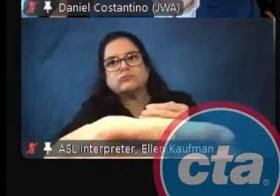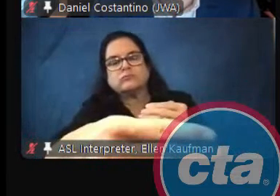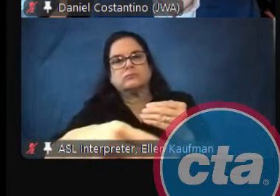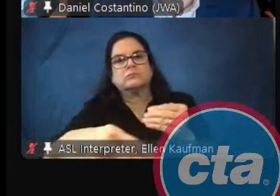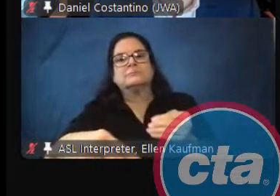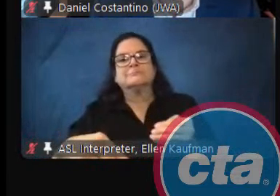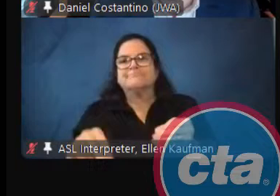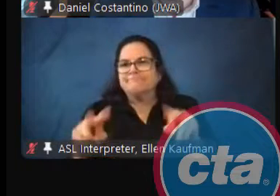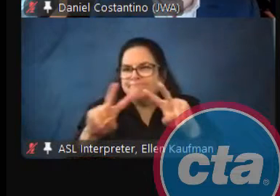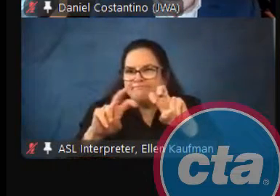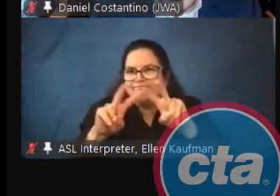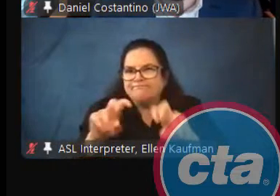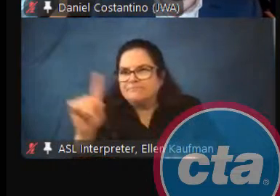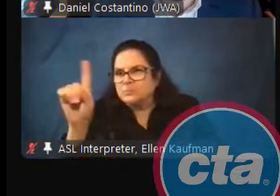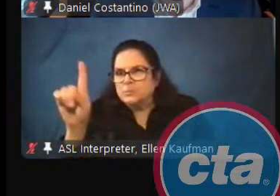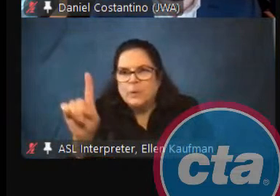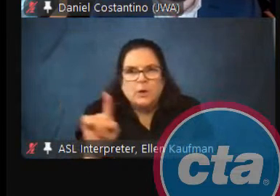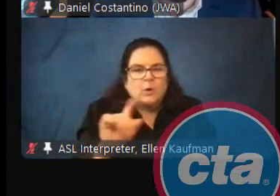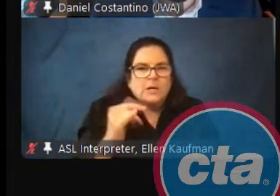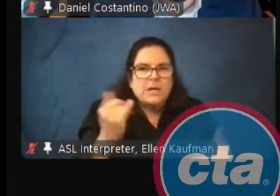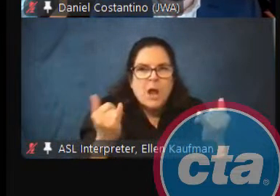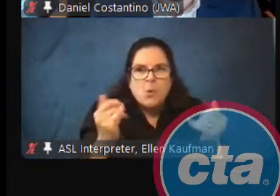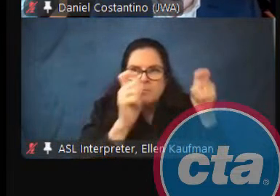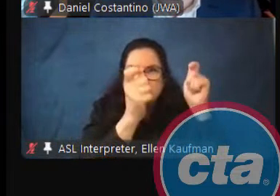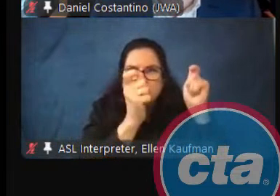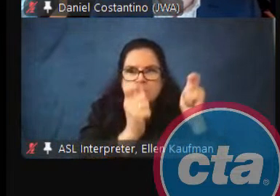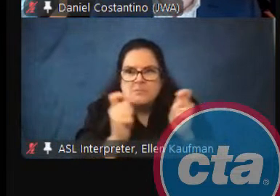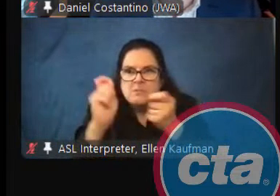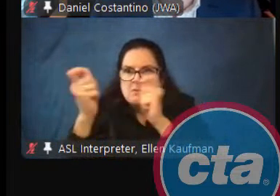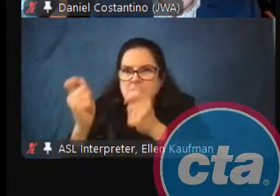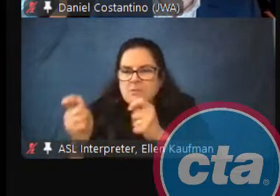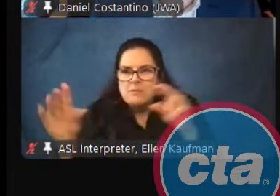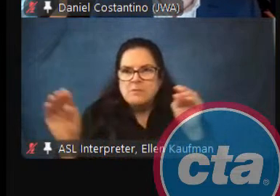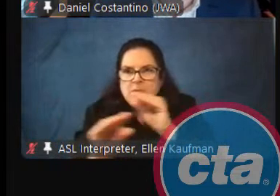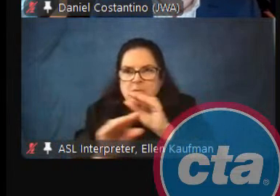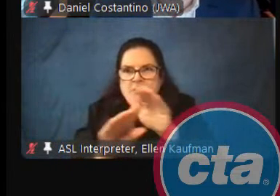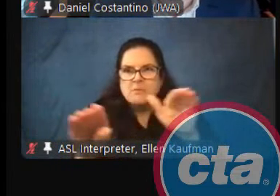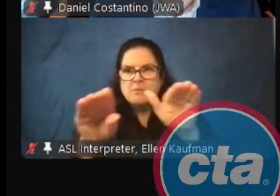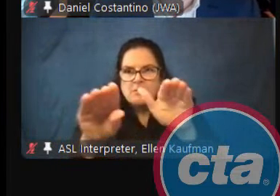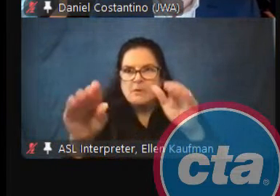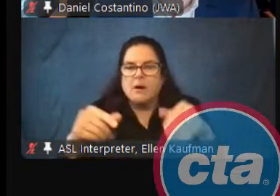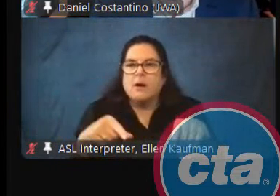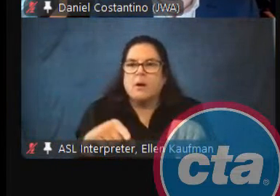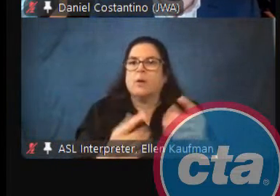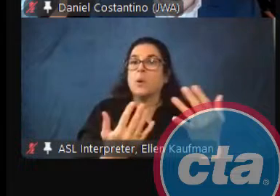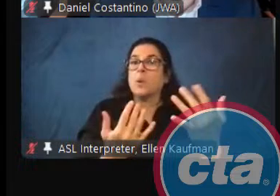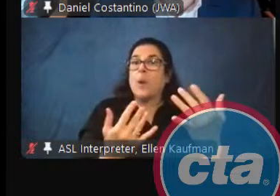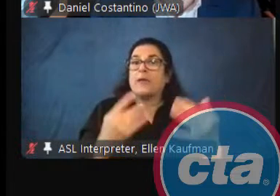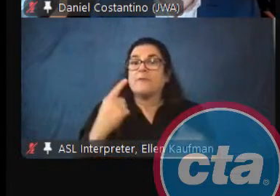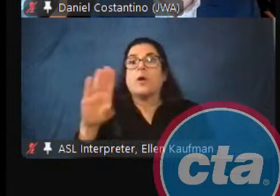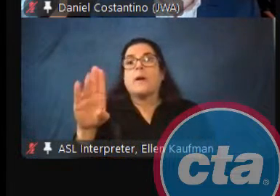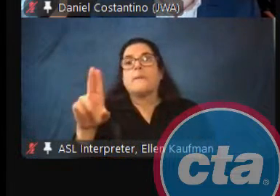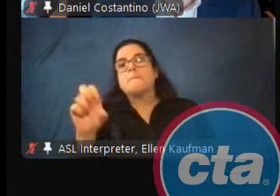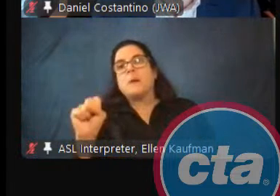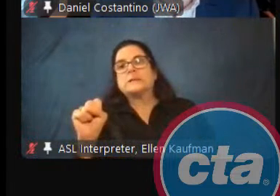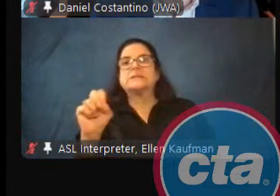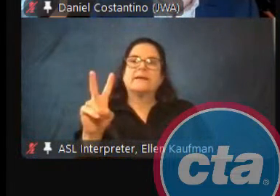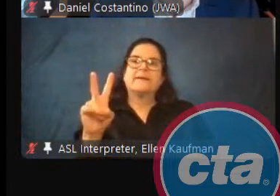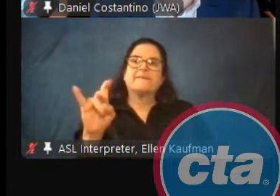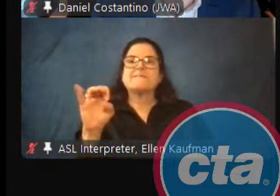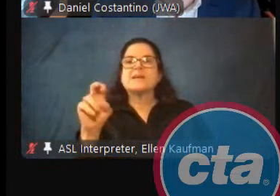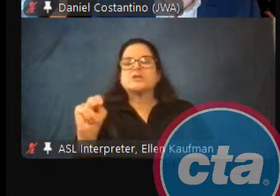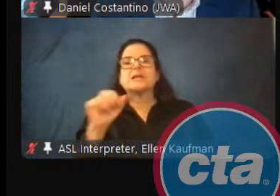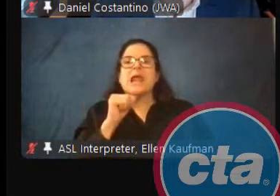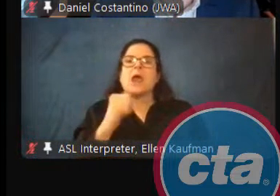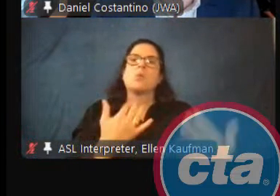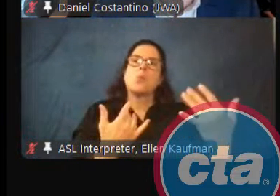of routes that we can start doing now that we know make sense while we wait for the bus vision? Because you're right. We don't want to say, hey, we're studying something, and then 3 years